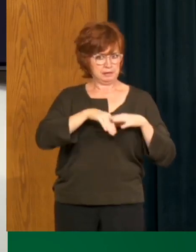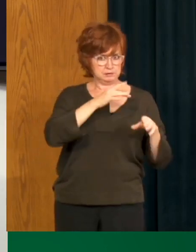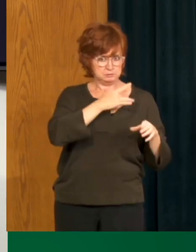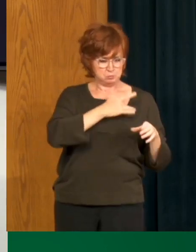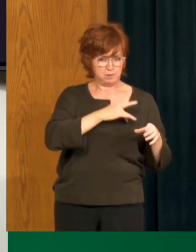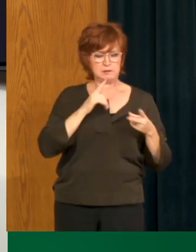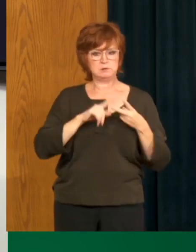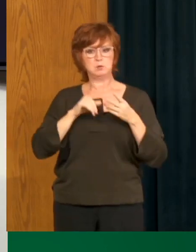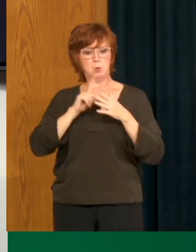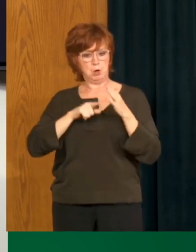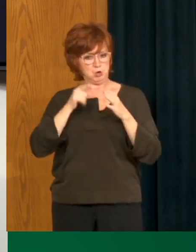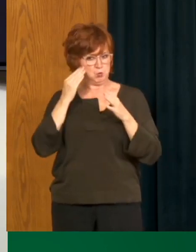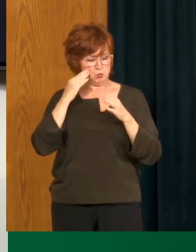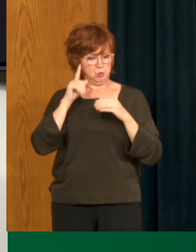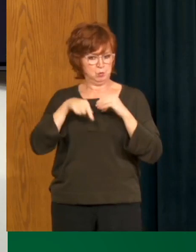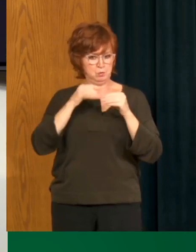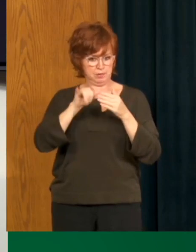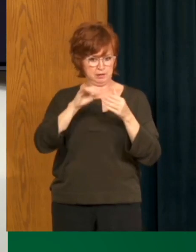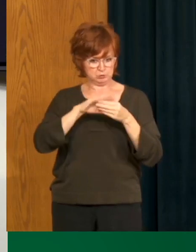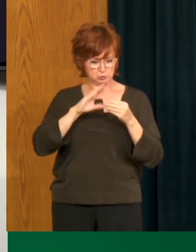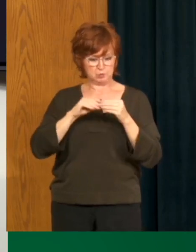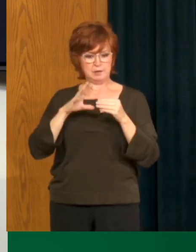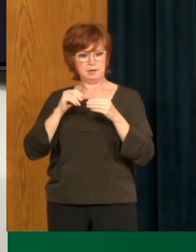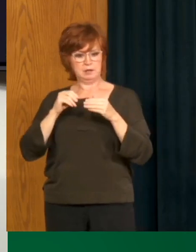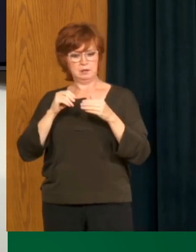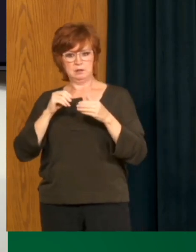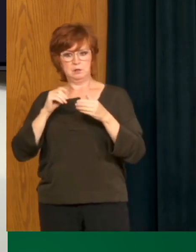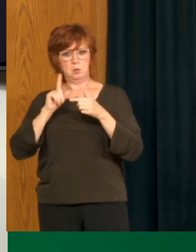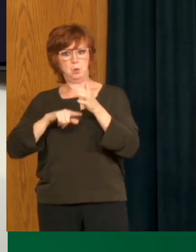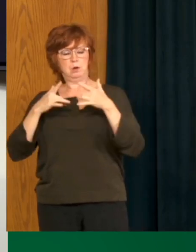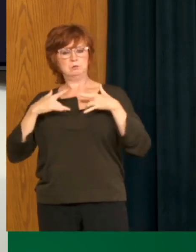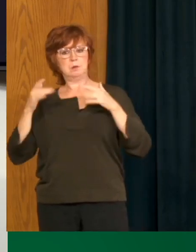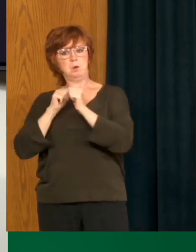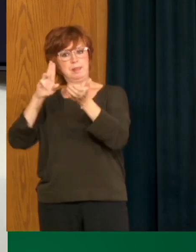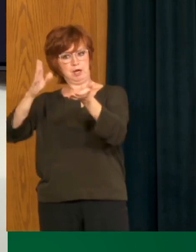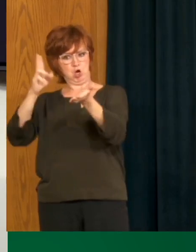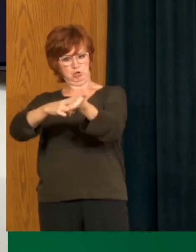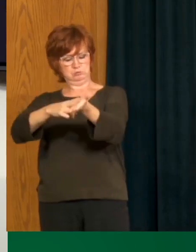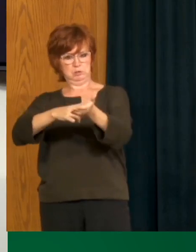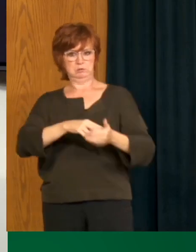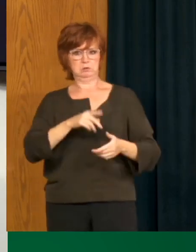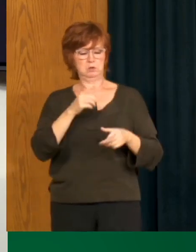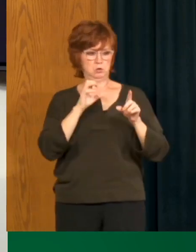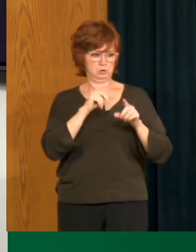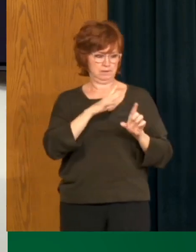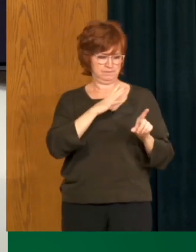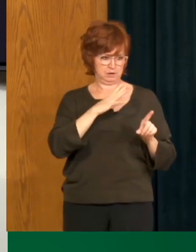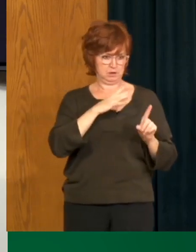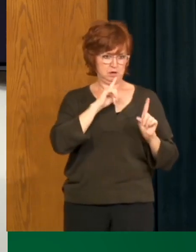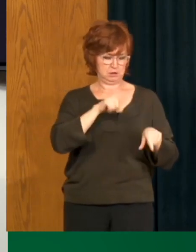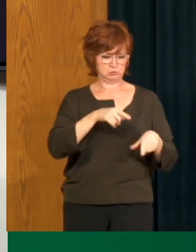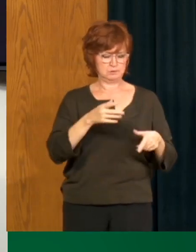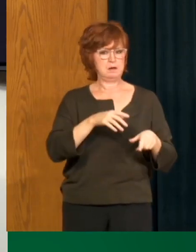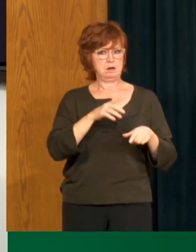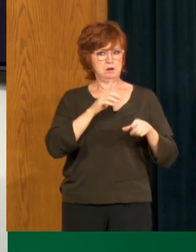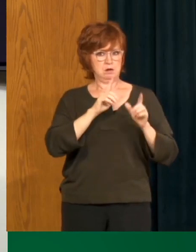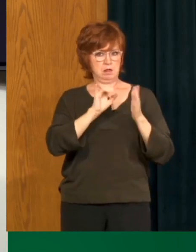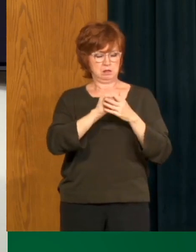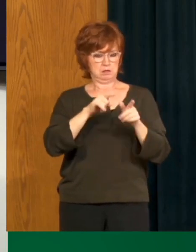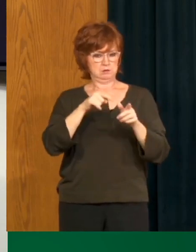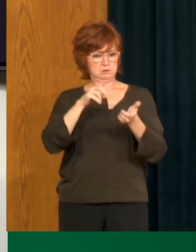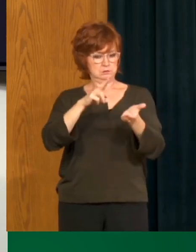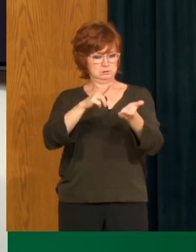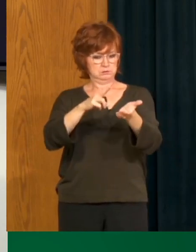contract? Okay, there is no contract as of yet. Now, maybe just back up a little bit to this